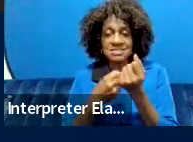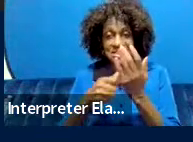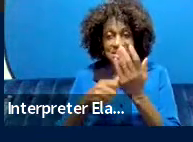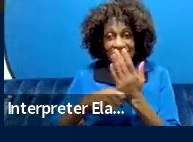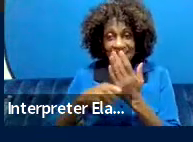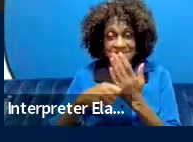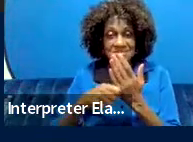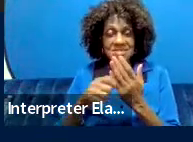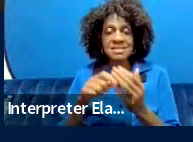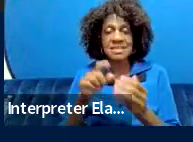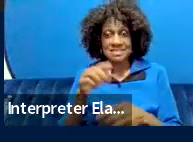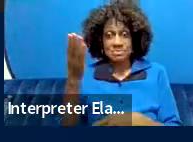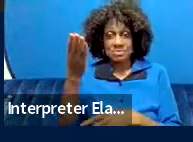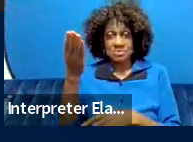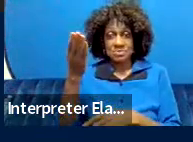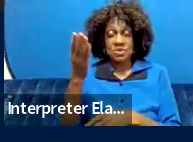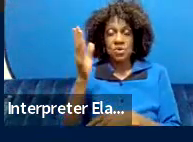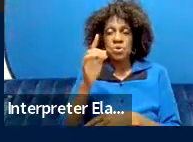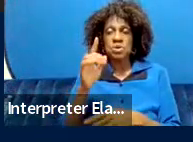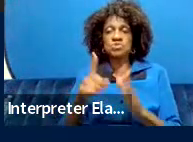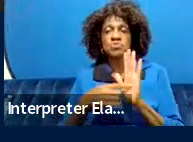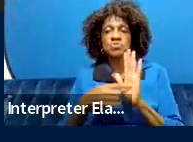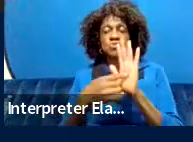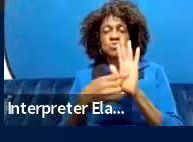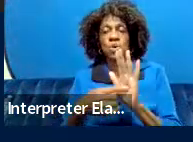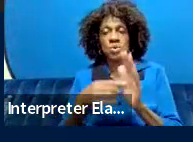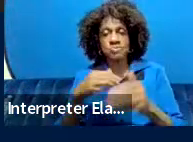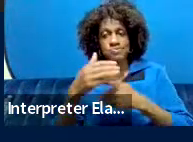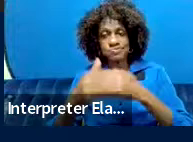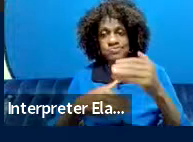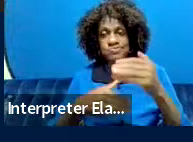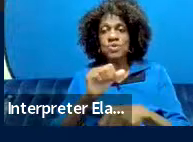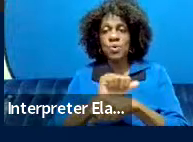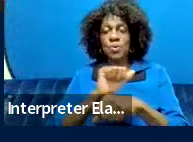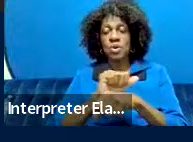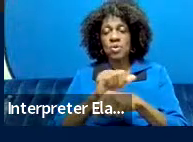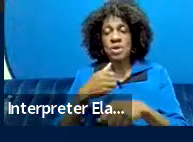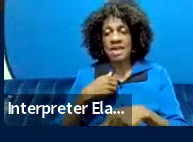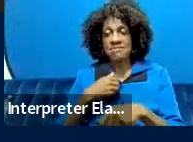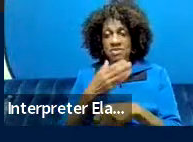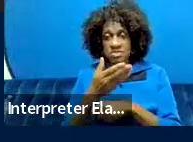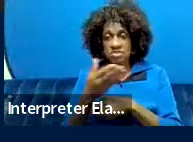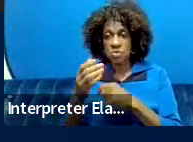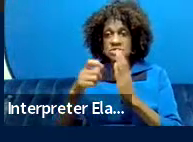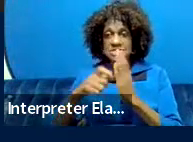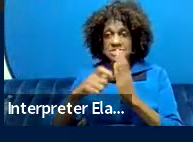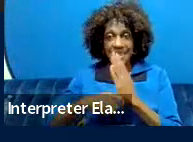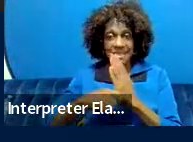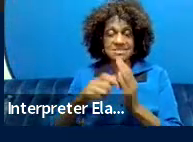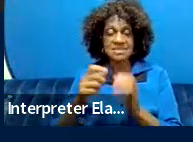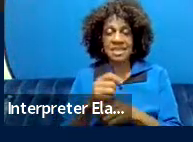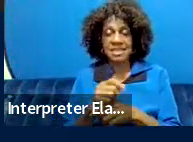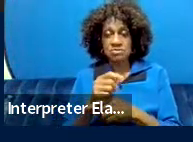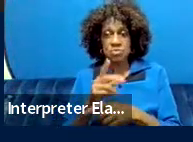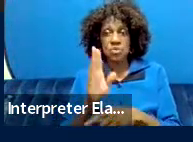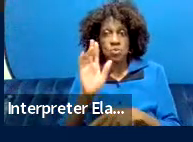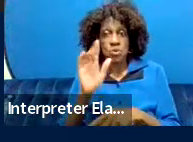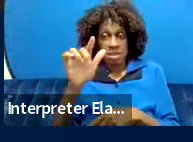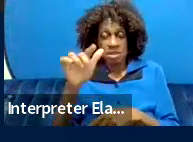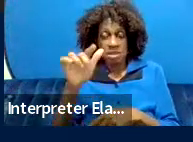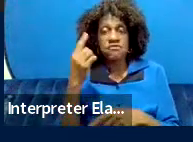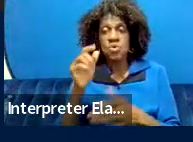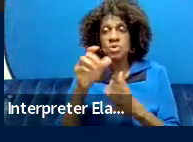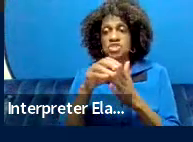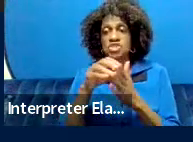And this presentation is going to highlight the ongoing work that we have on those guides and our upcoming guide on Chapter